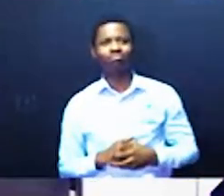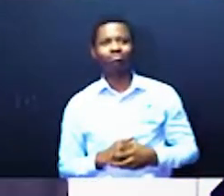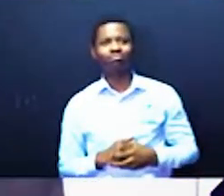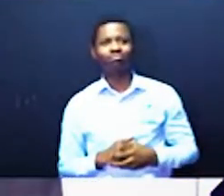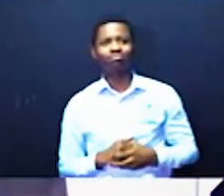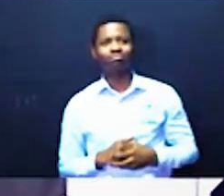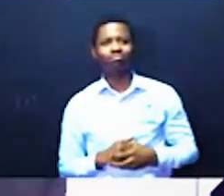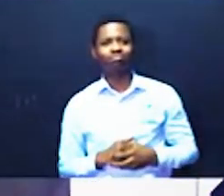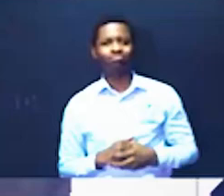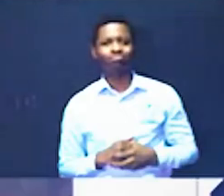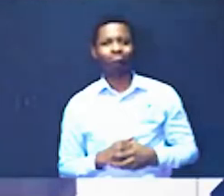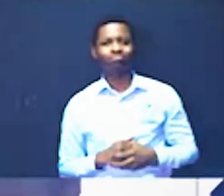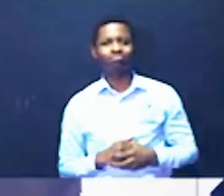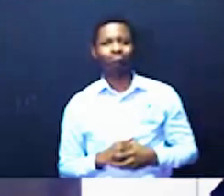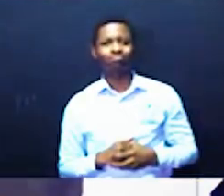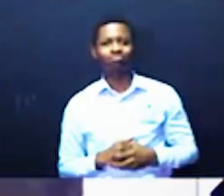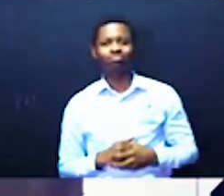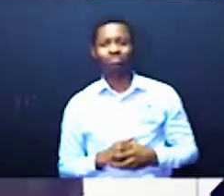has